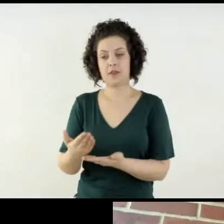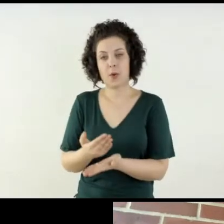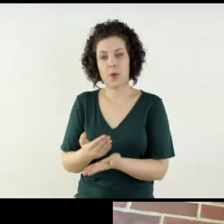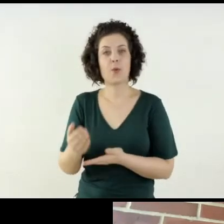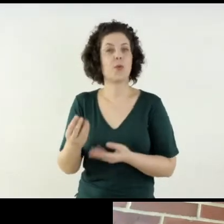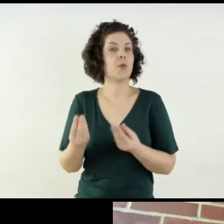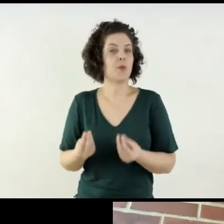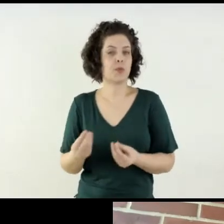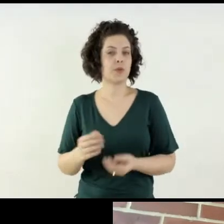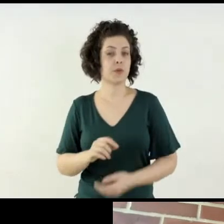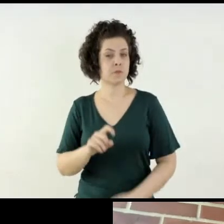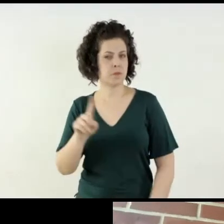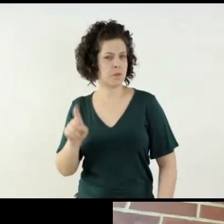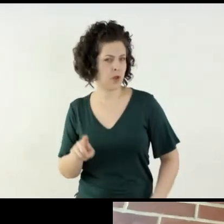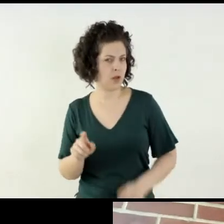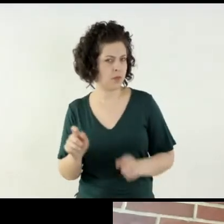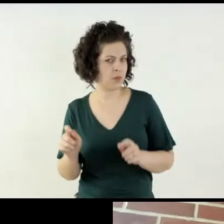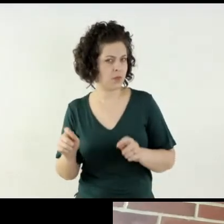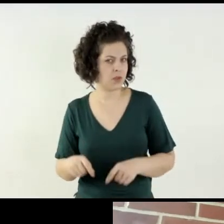behind? And